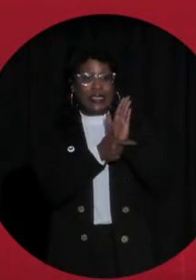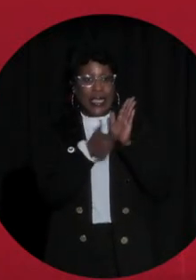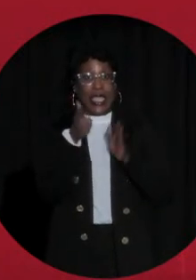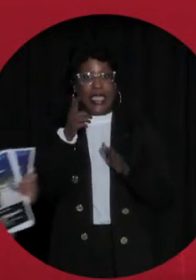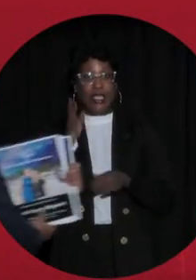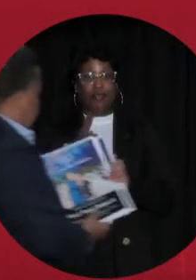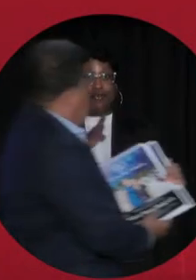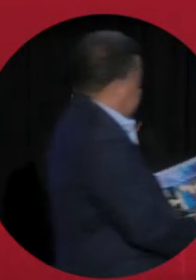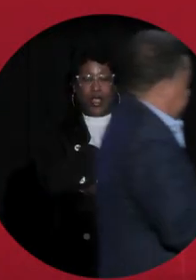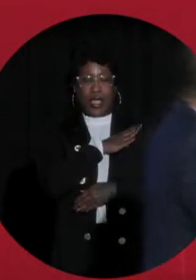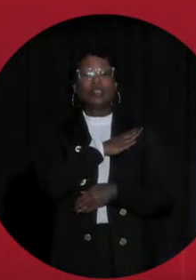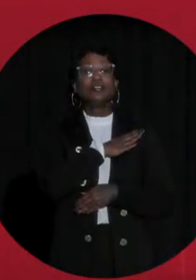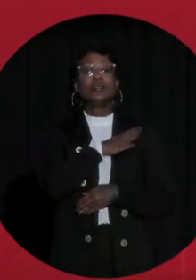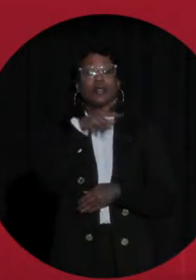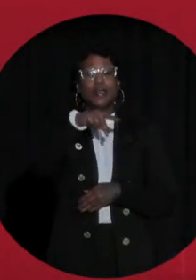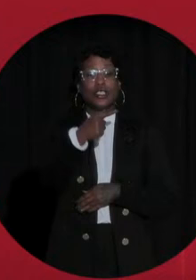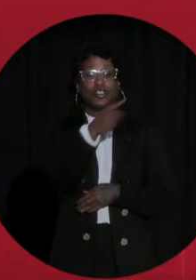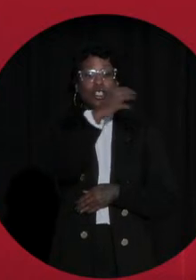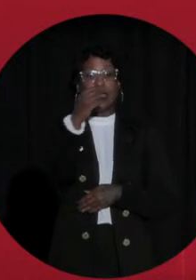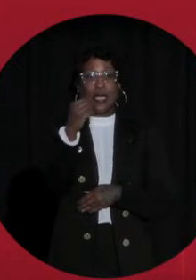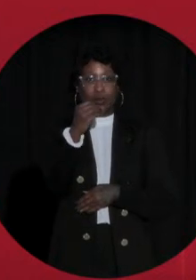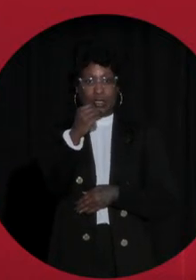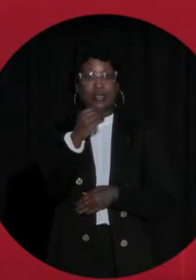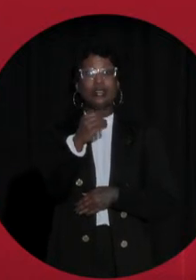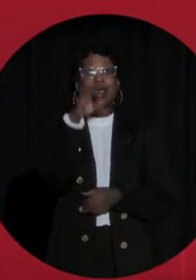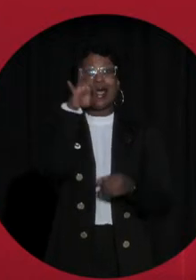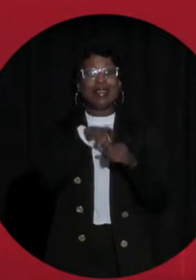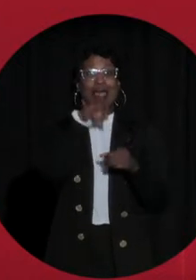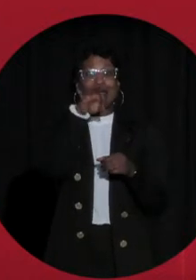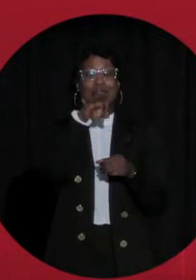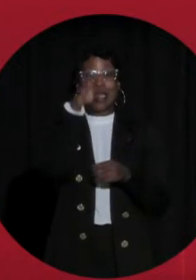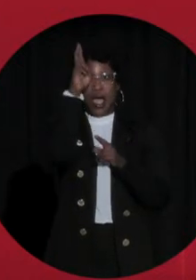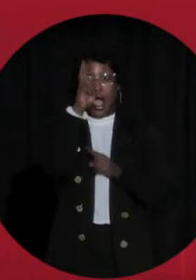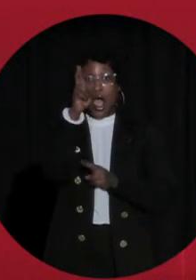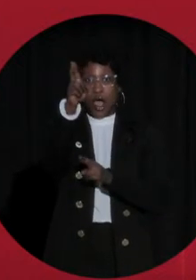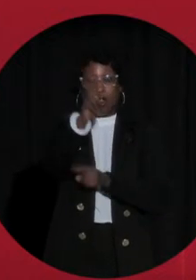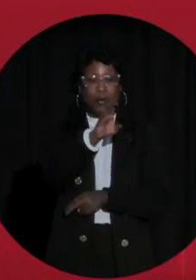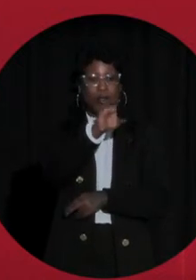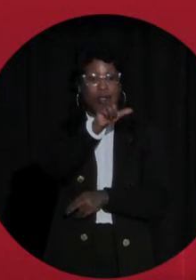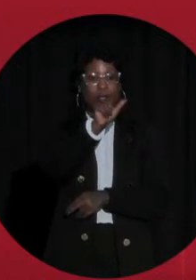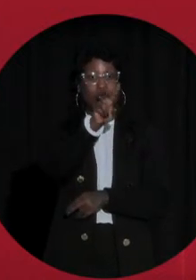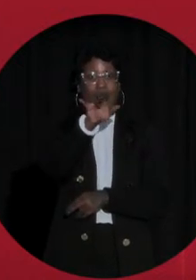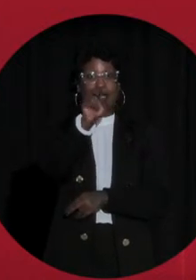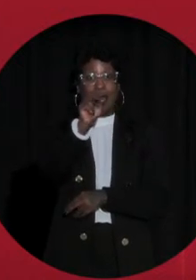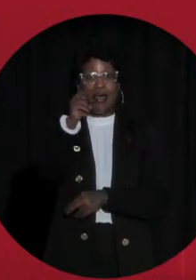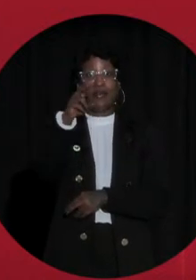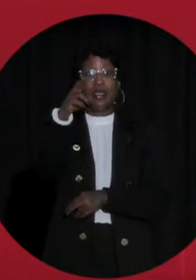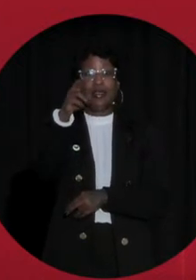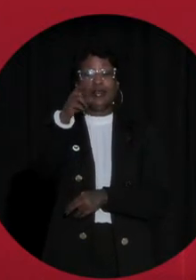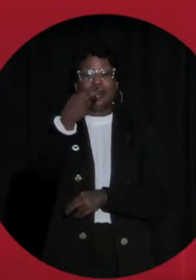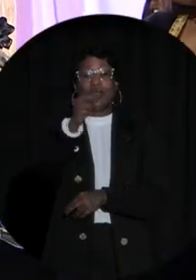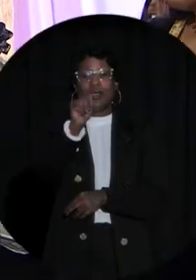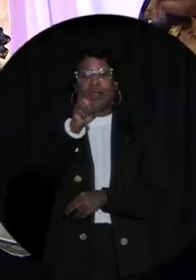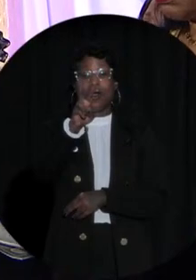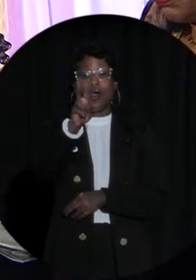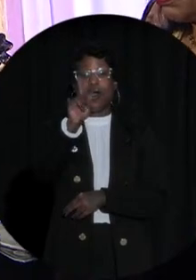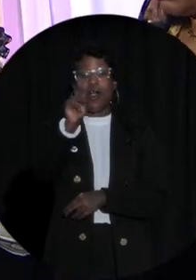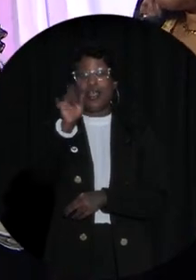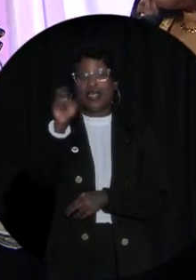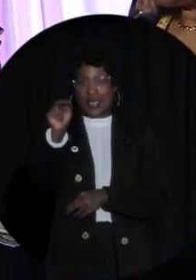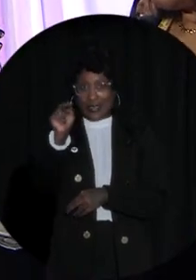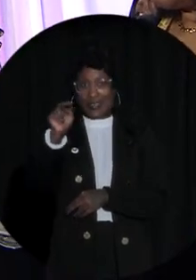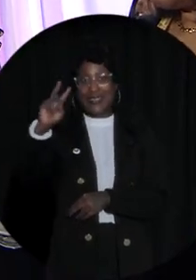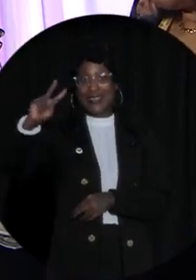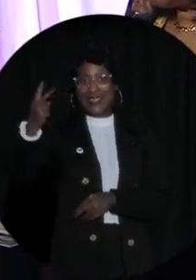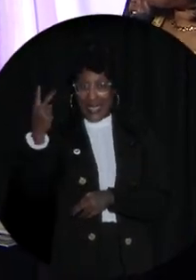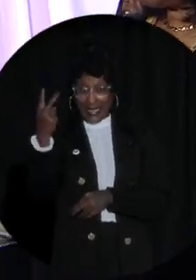Council members-elect, the Honorable Calvin S. Hawkins II, Chair, and at-large